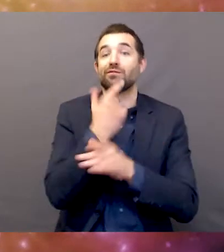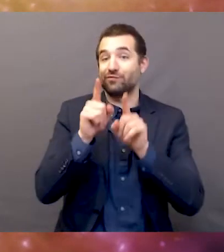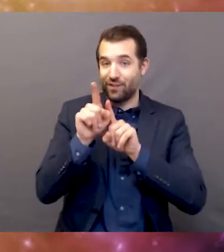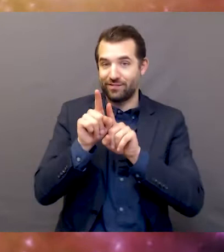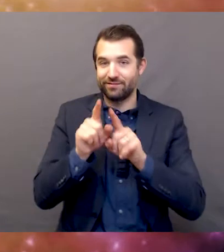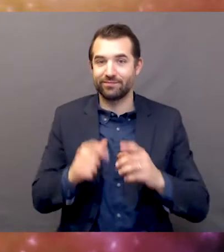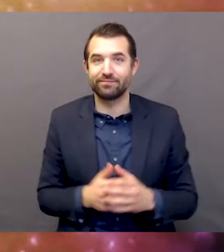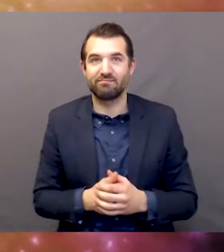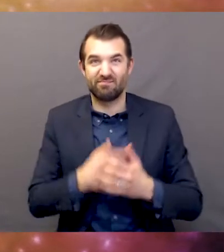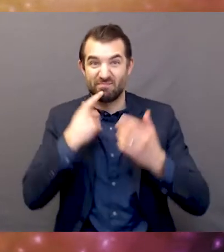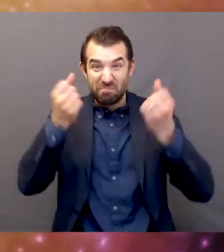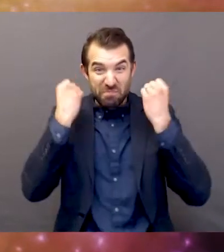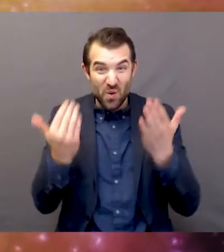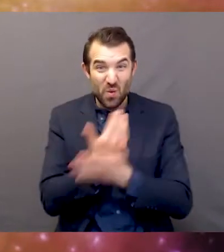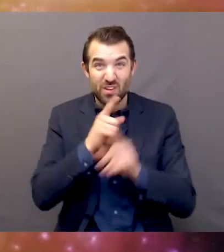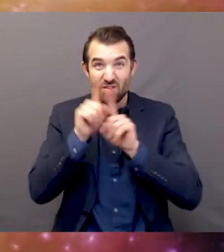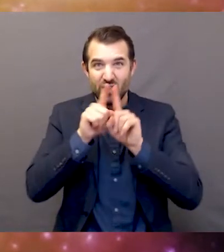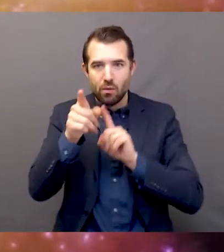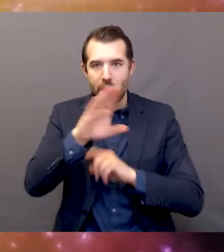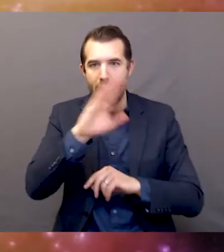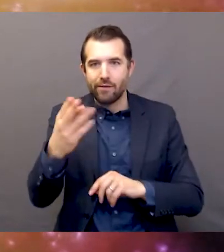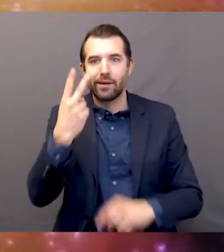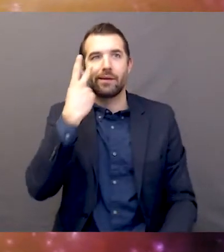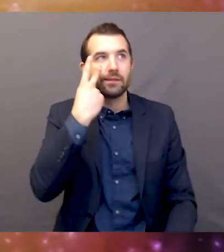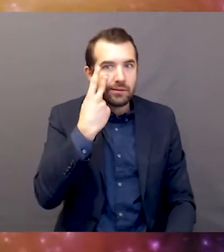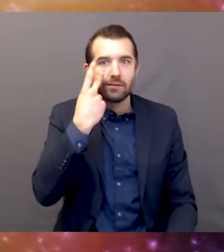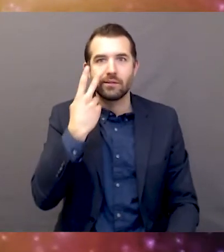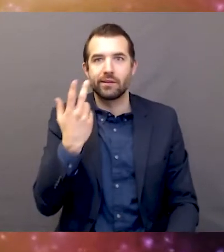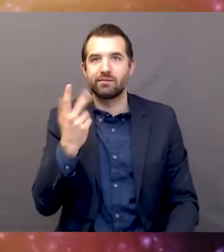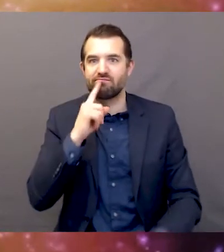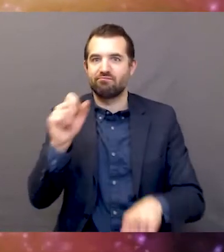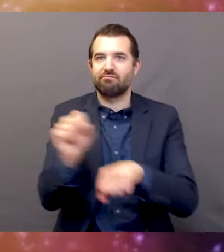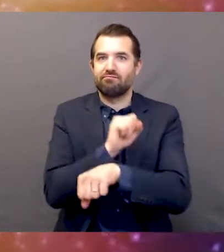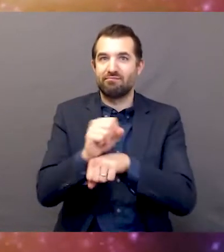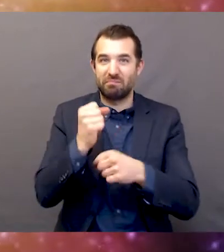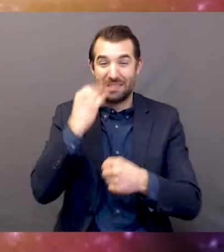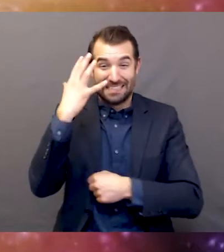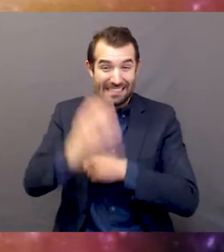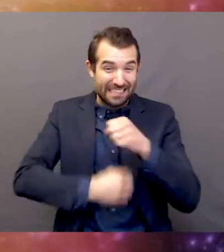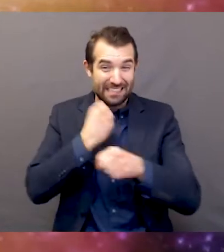seen. For nearly 25 years, this remained a puzzle, a true mystery.